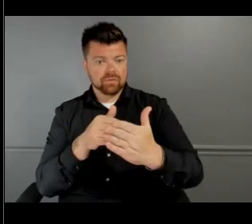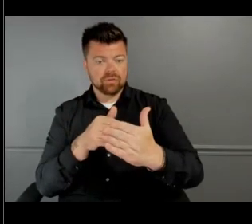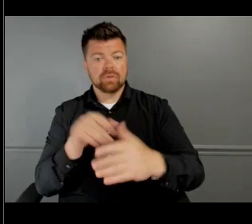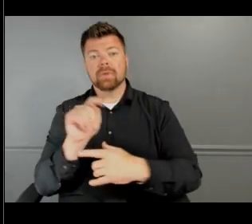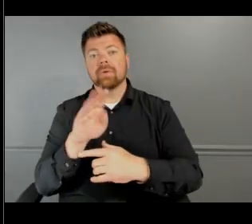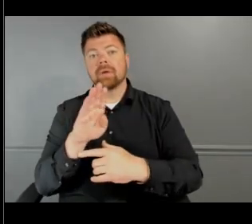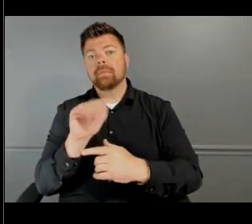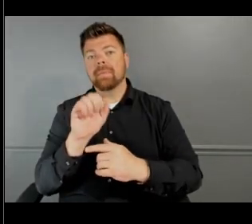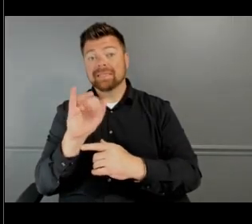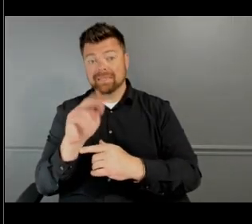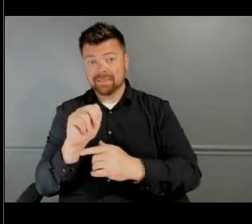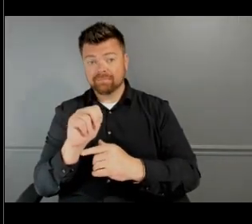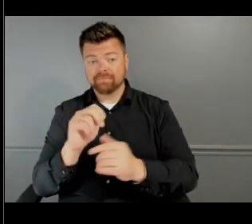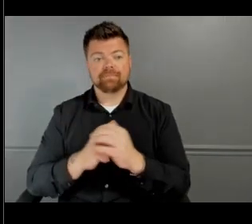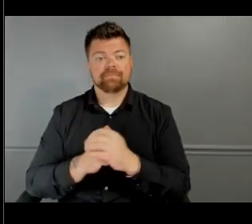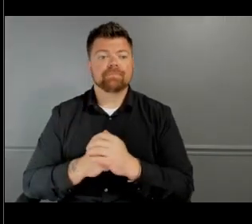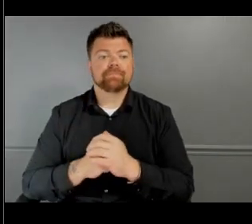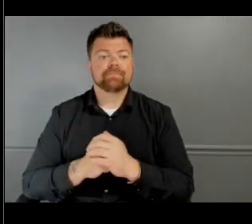the lavatory basin.